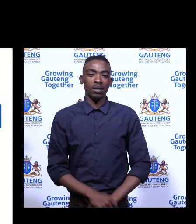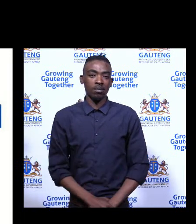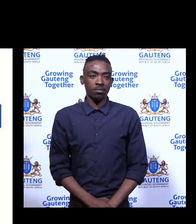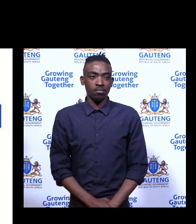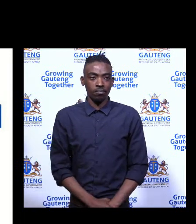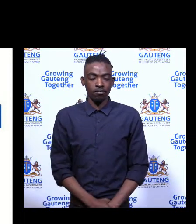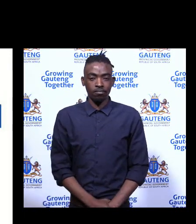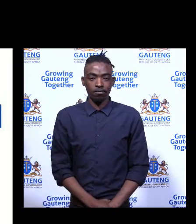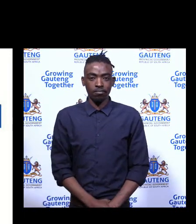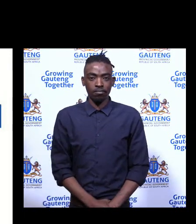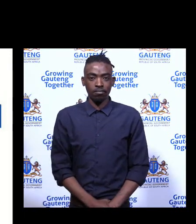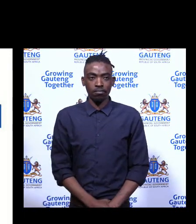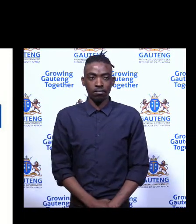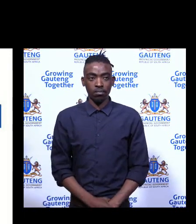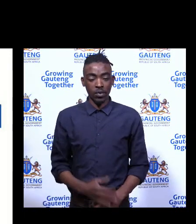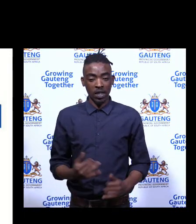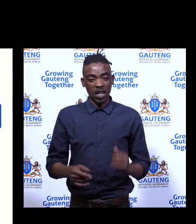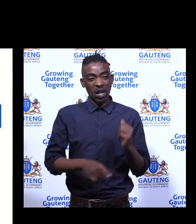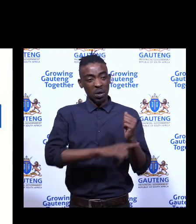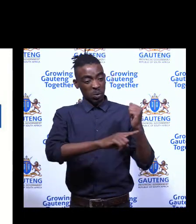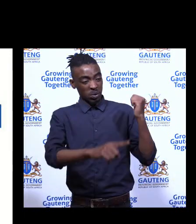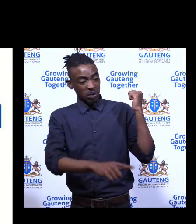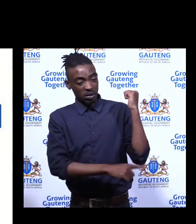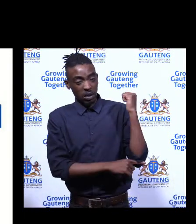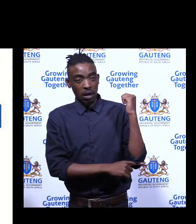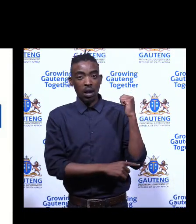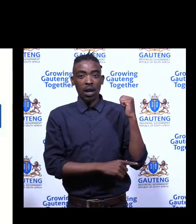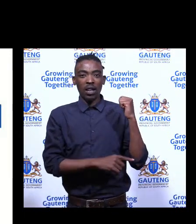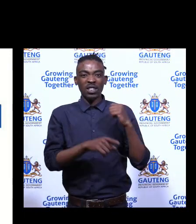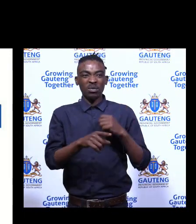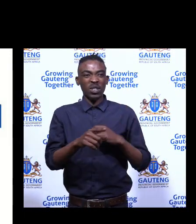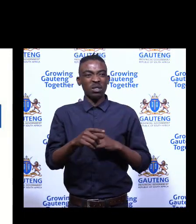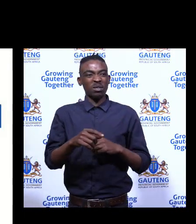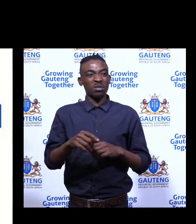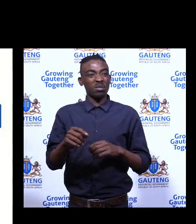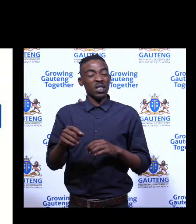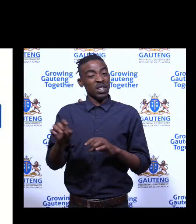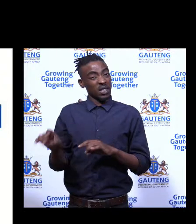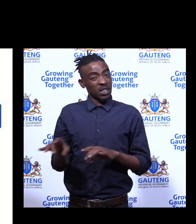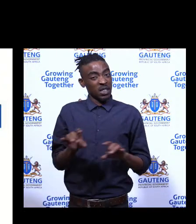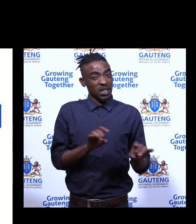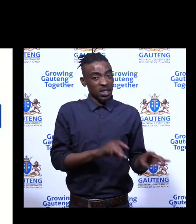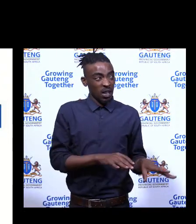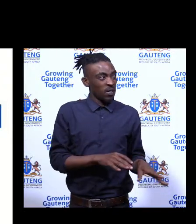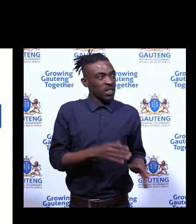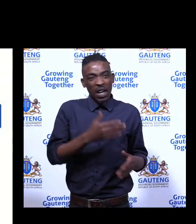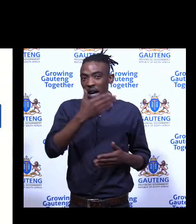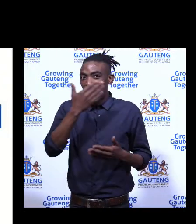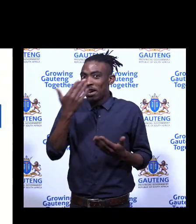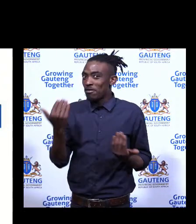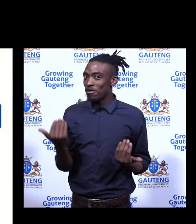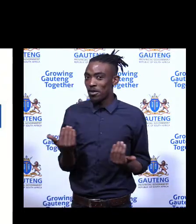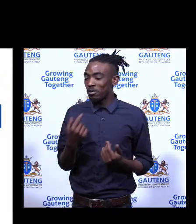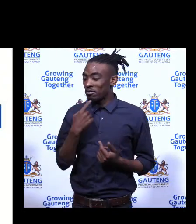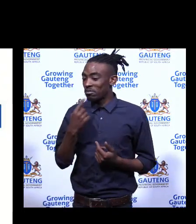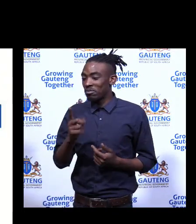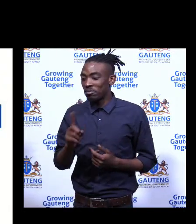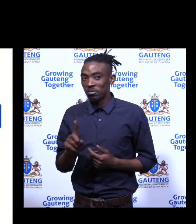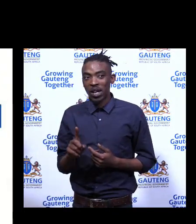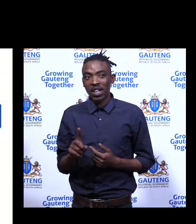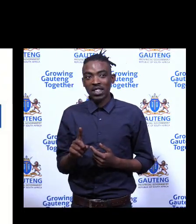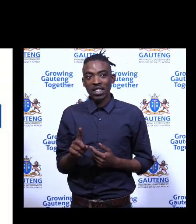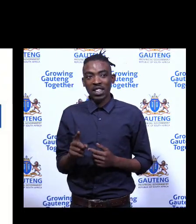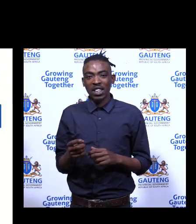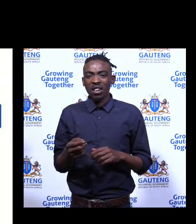I want to talk about the last one, which we struggled. What should we call it? Is it a decent death? Is it